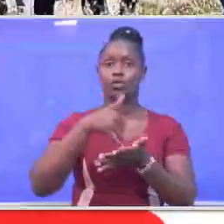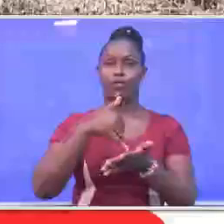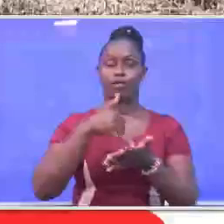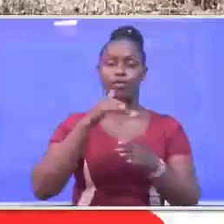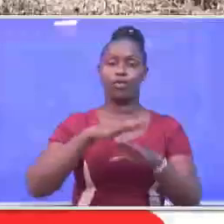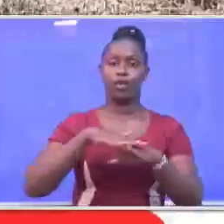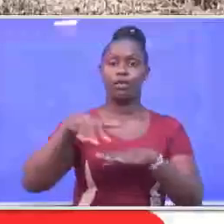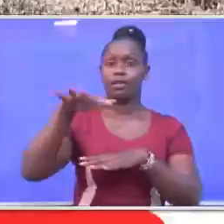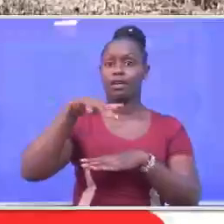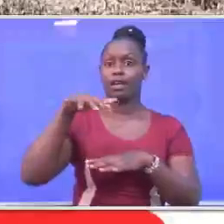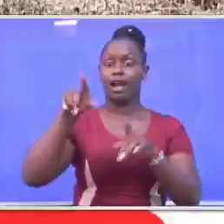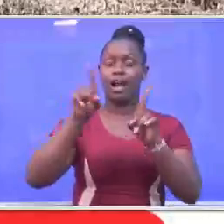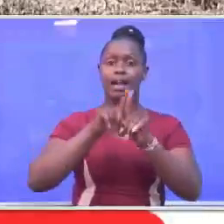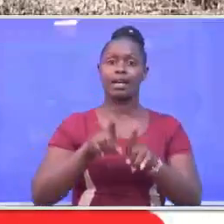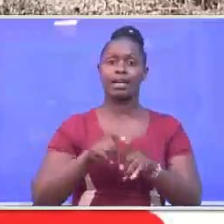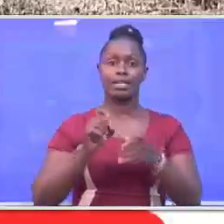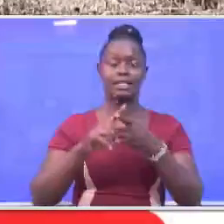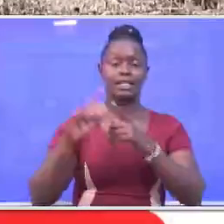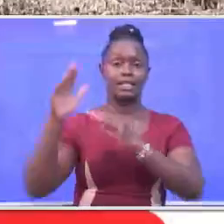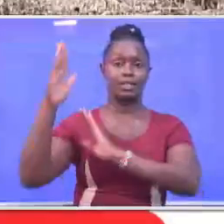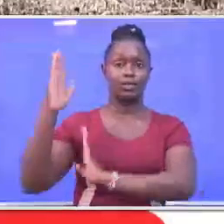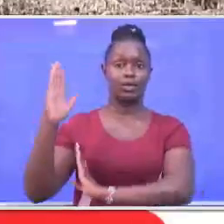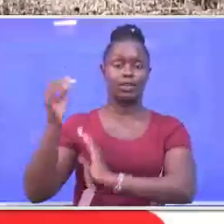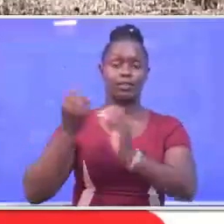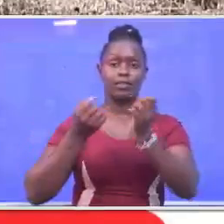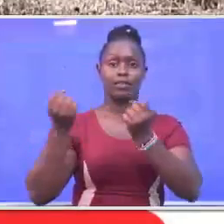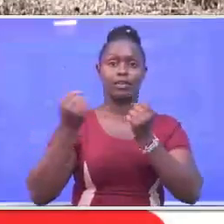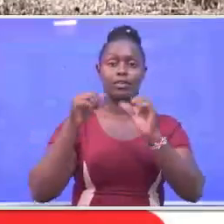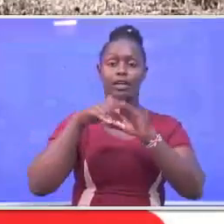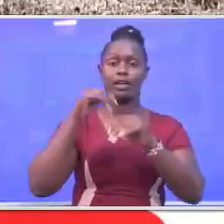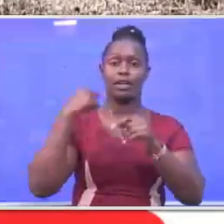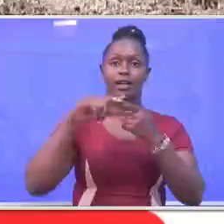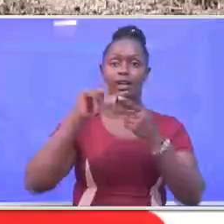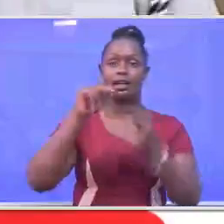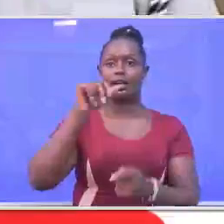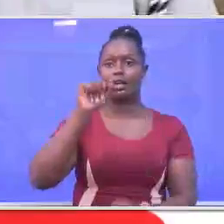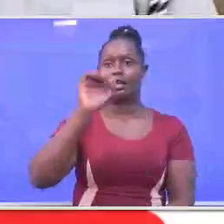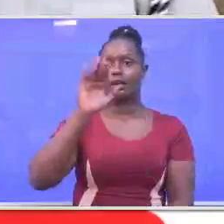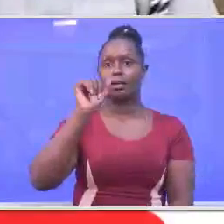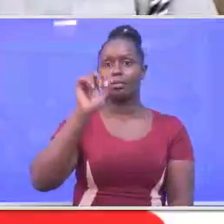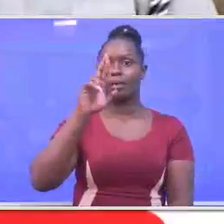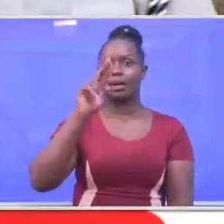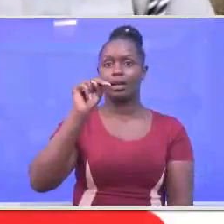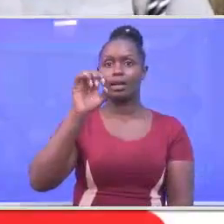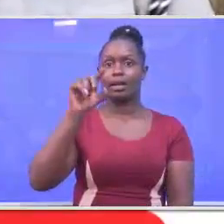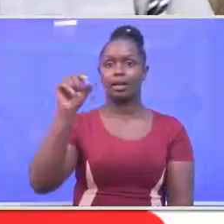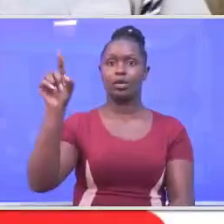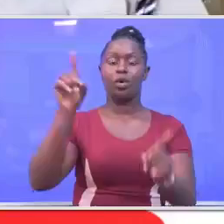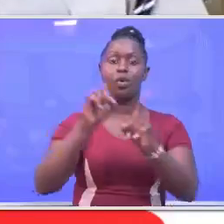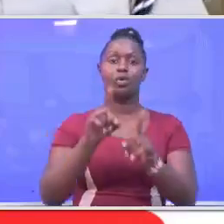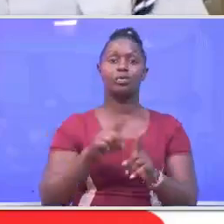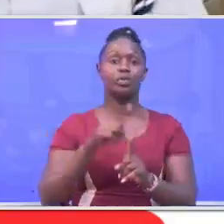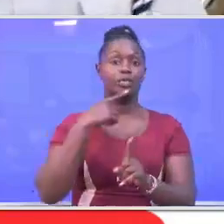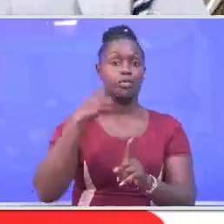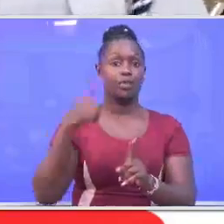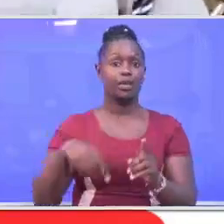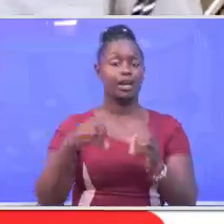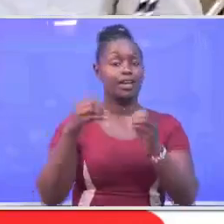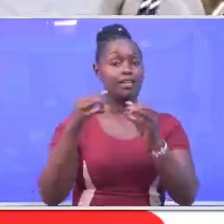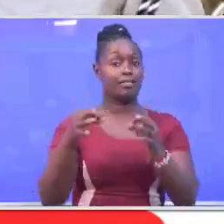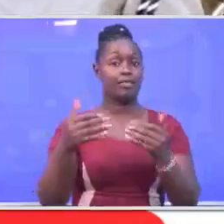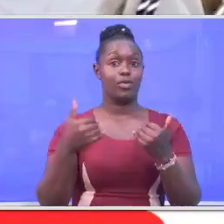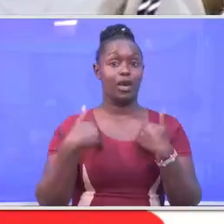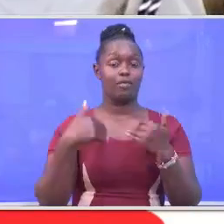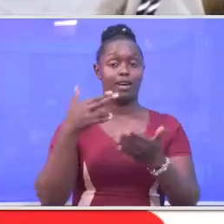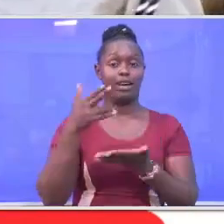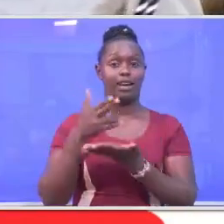people and the burning of security officers' vehicle at Kaban and Litar areas, also demanding that those in possession of illegal